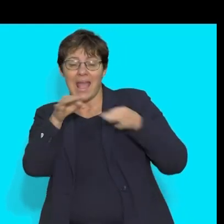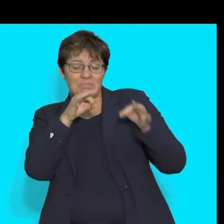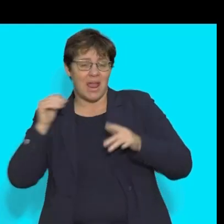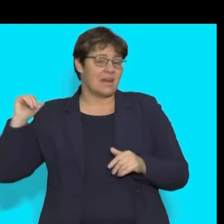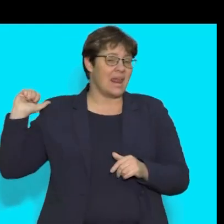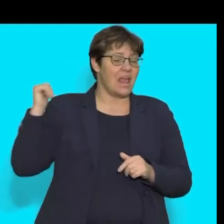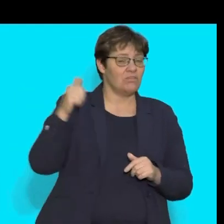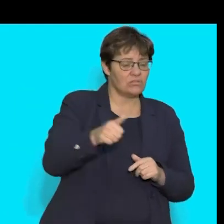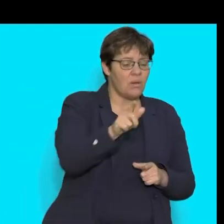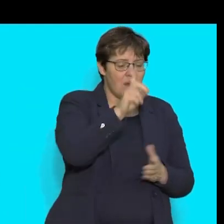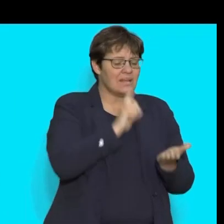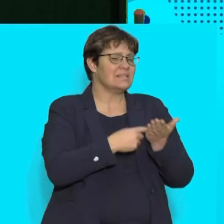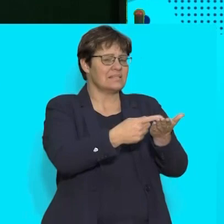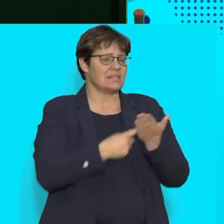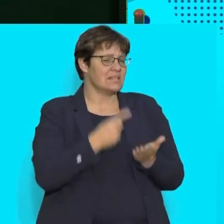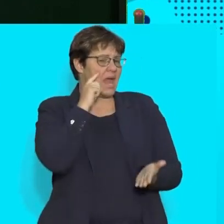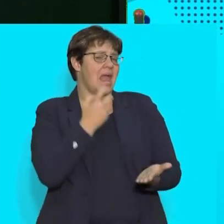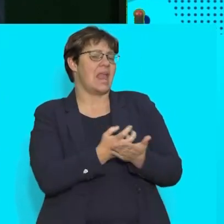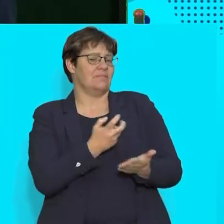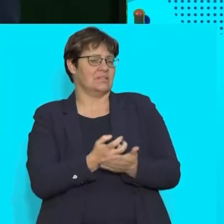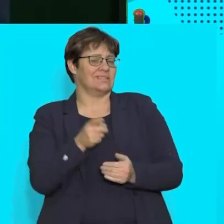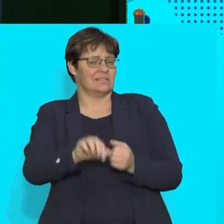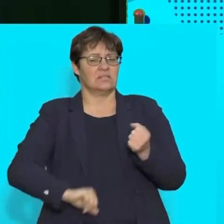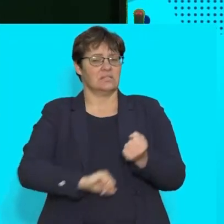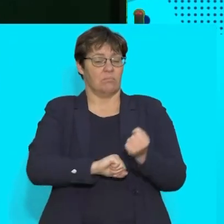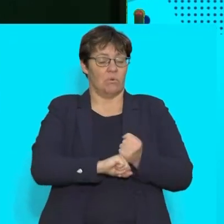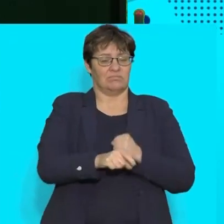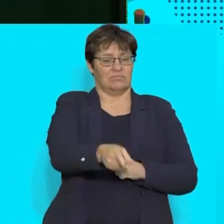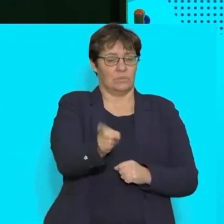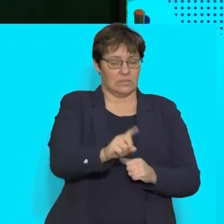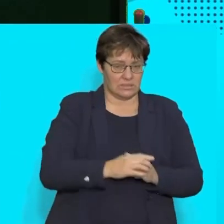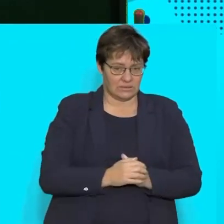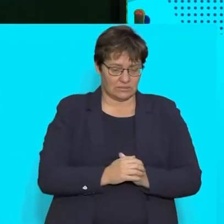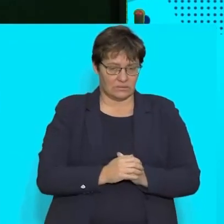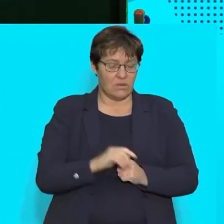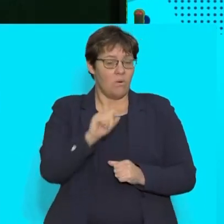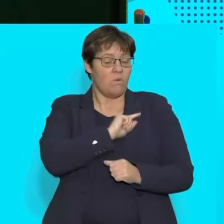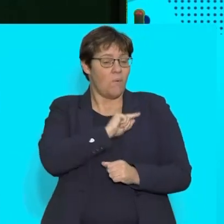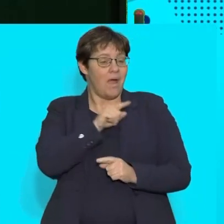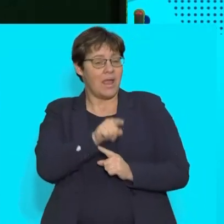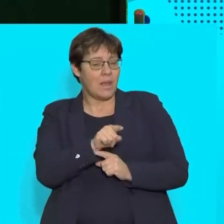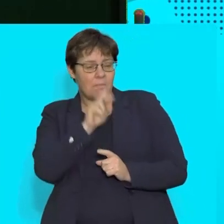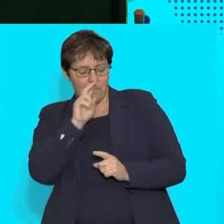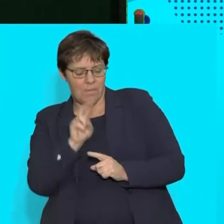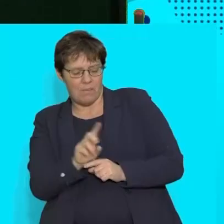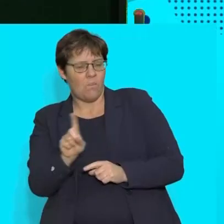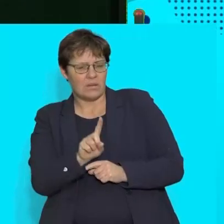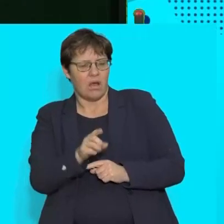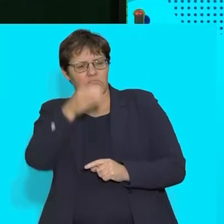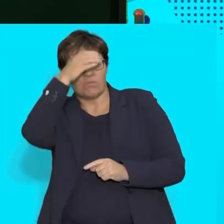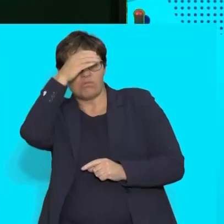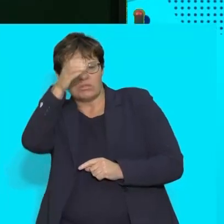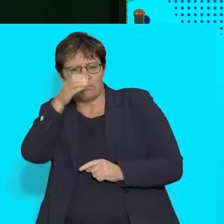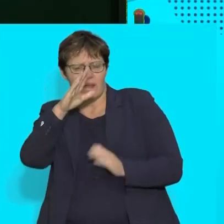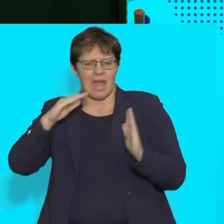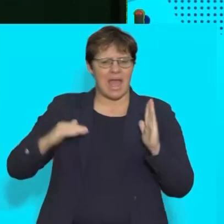unpack evolution that we talk about what is the evidence that supports evolution. Because evolution is often seen as